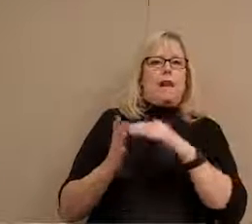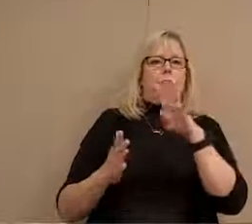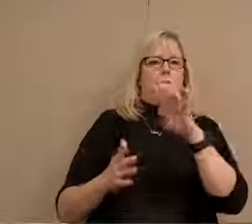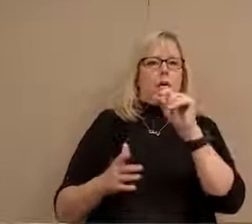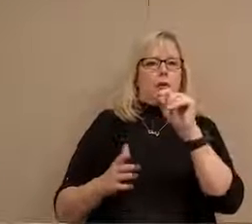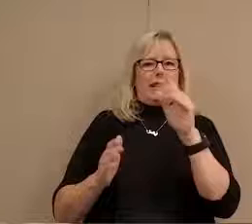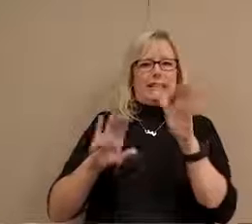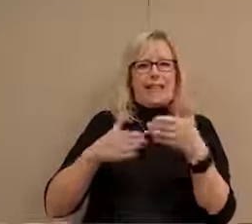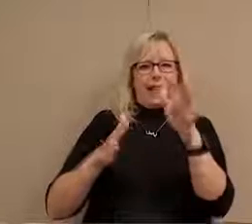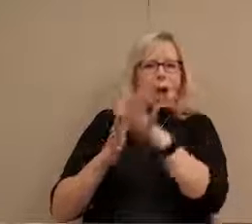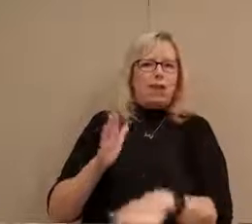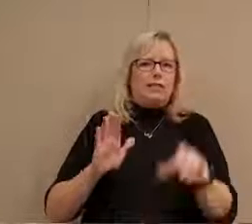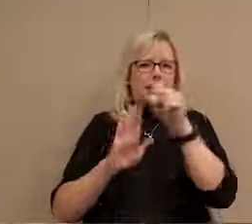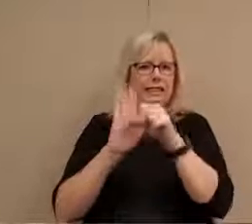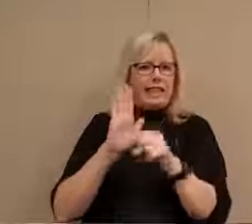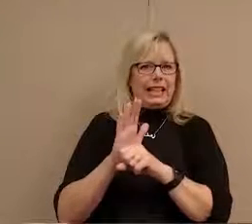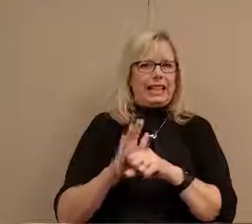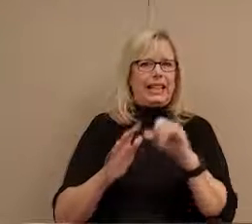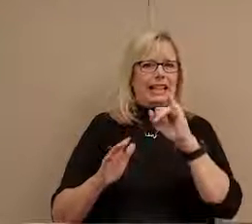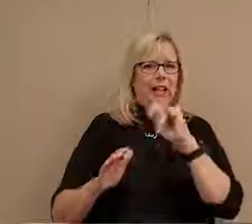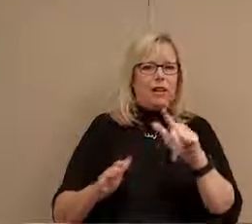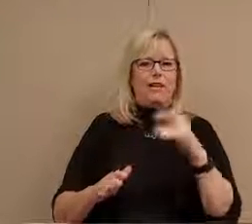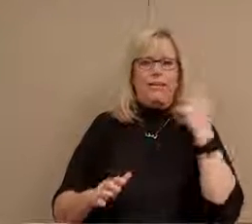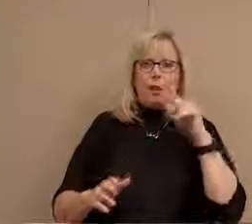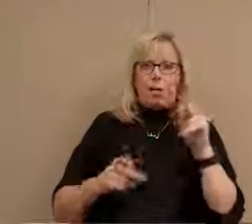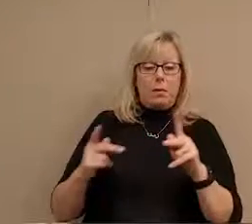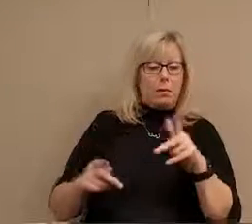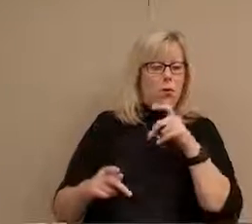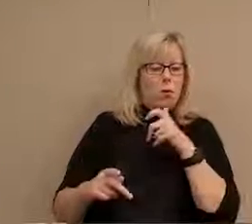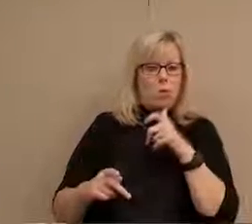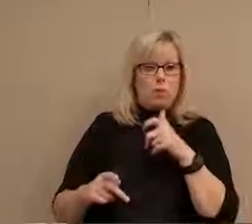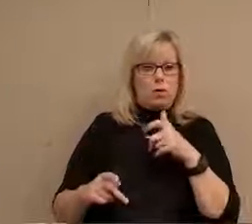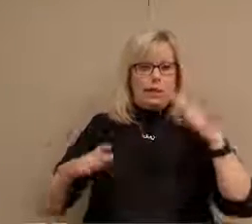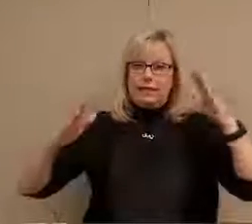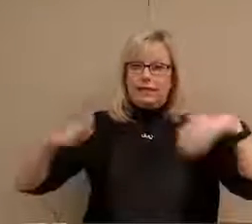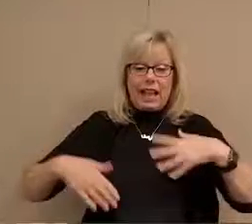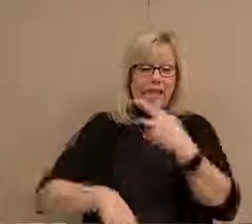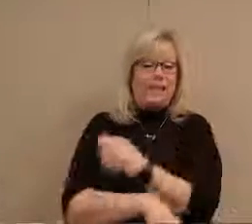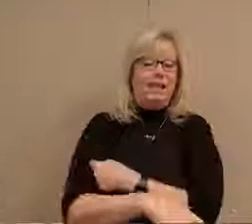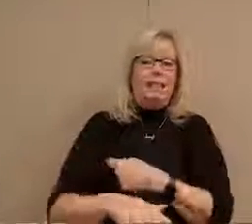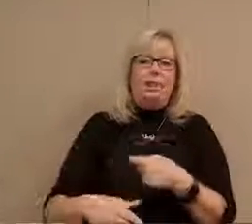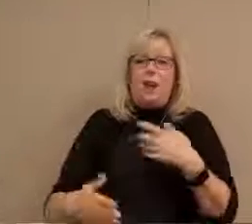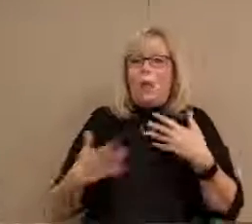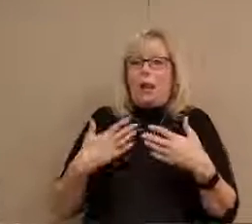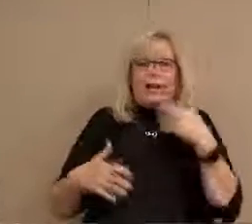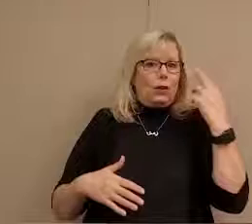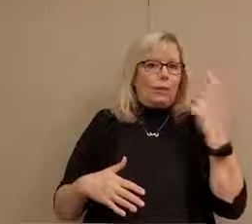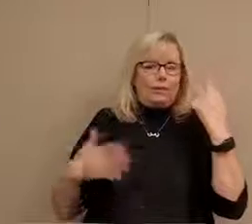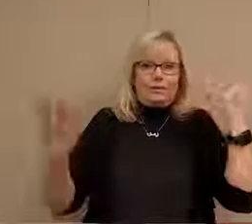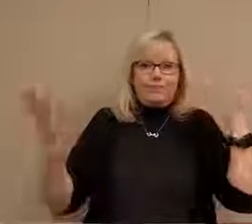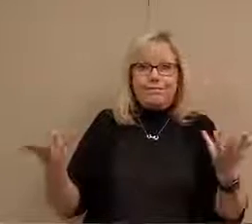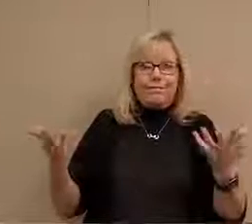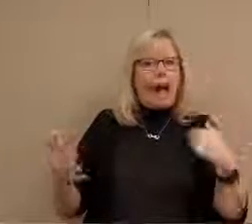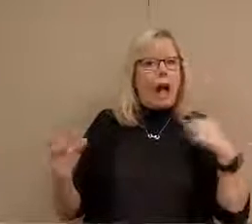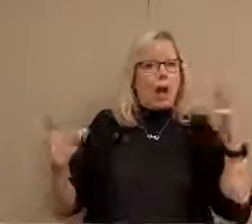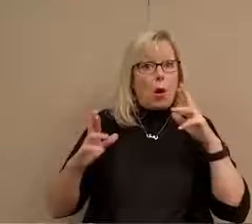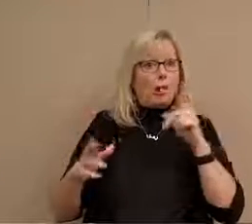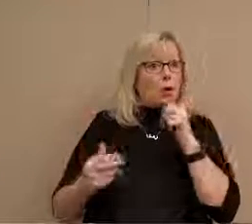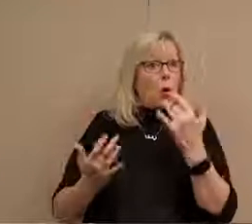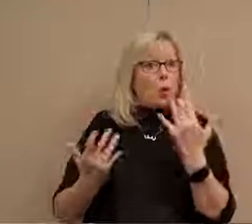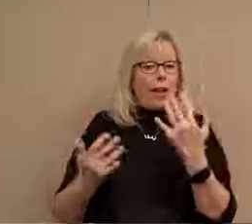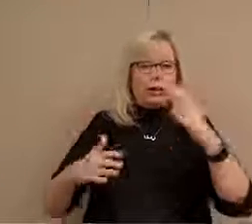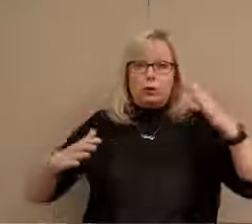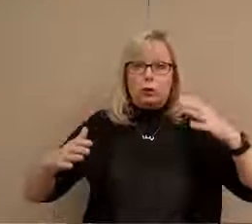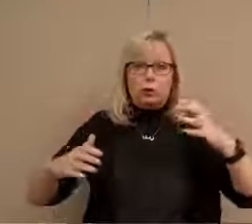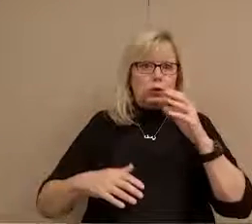across the state of Illinois. And for those of the people who haven't got vaccinated for whatever reason, I hope you don't wait too